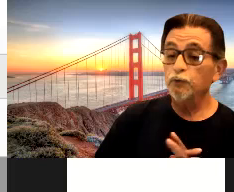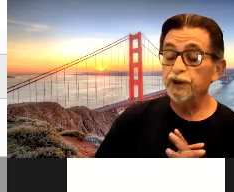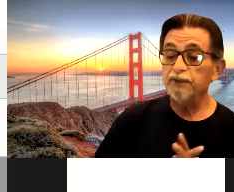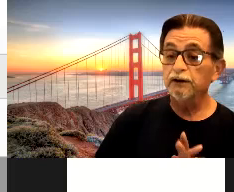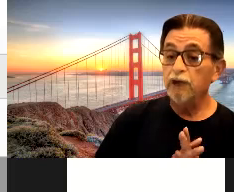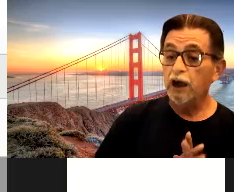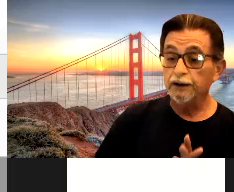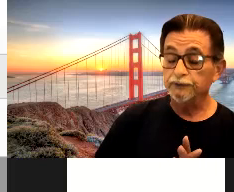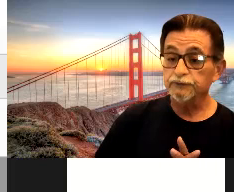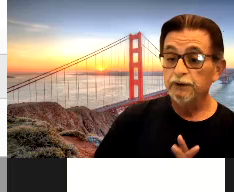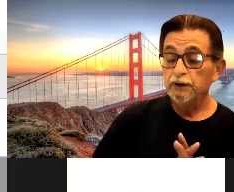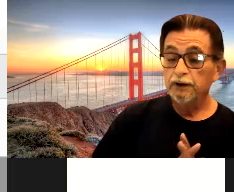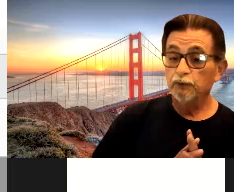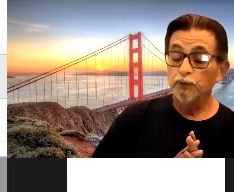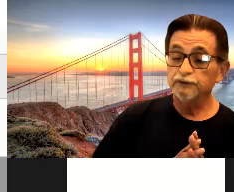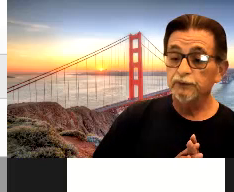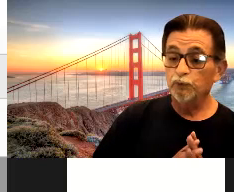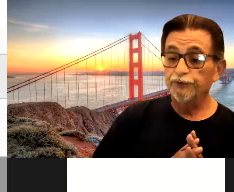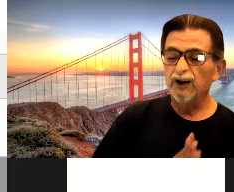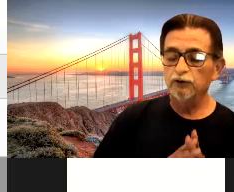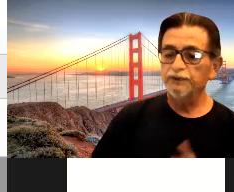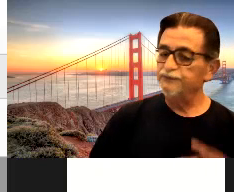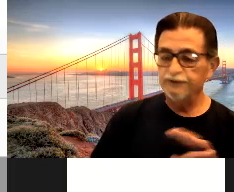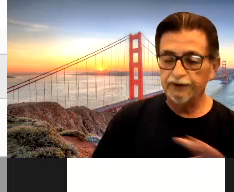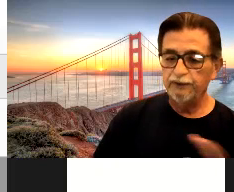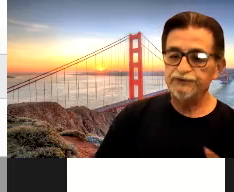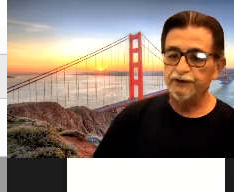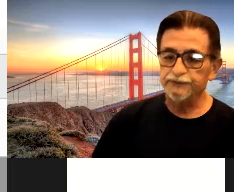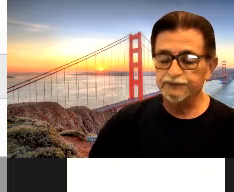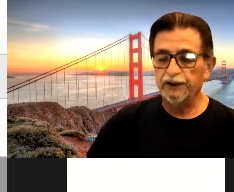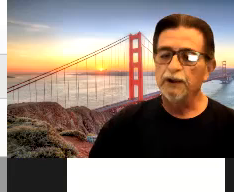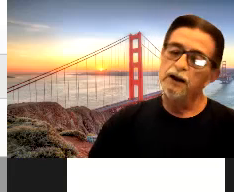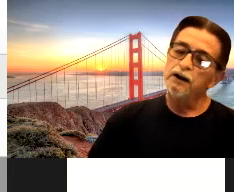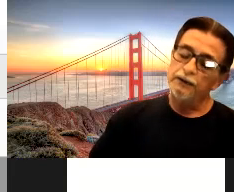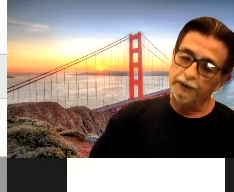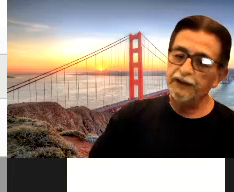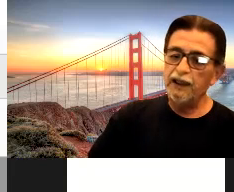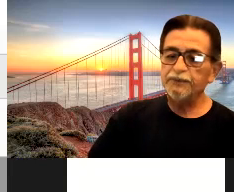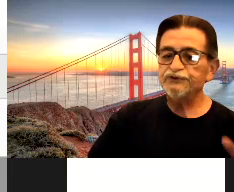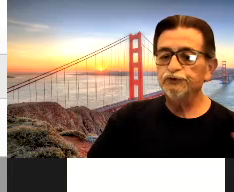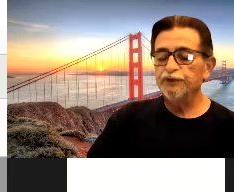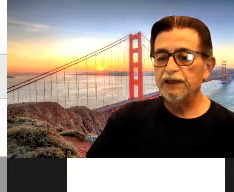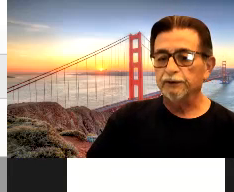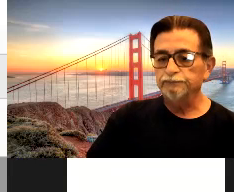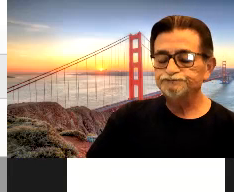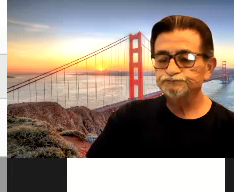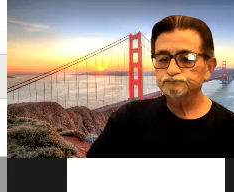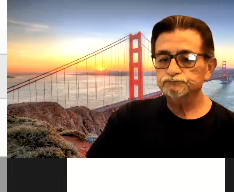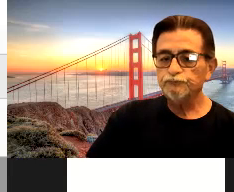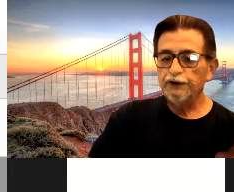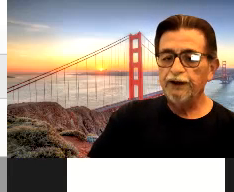that is only when they become ions. When they're elements, the name stays the same. Nothing happens to the